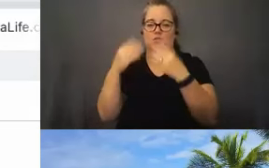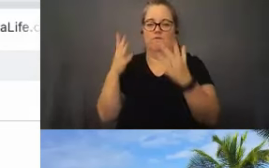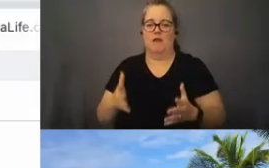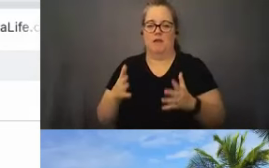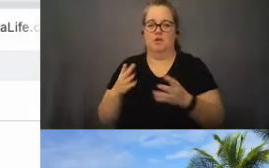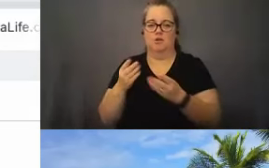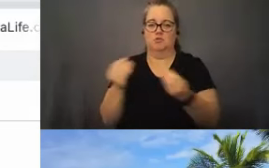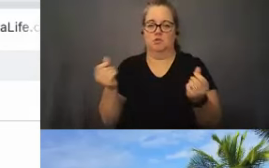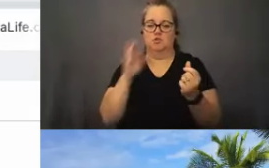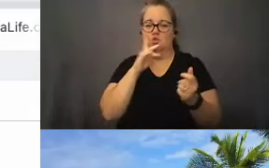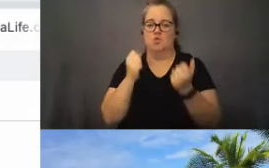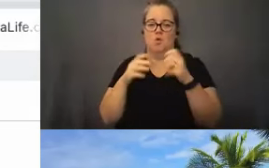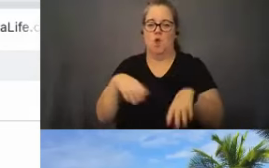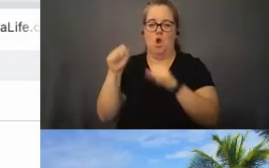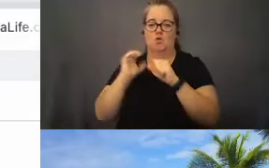website.